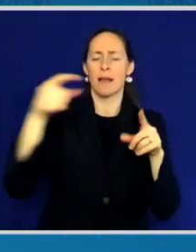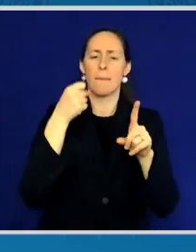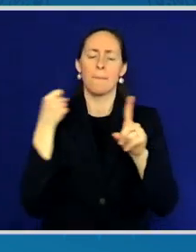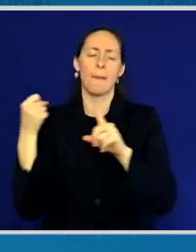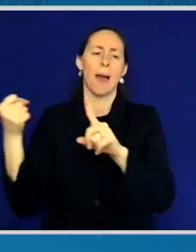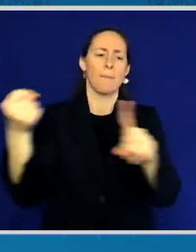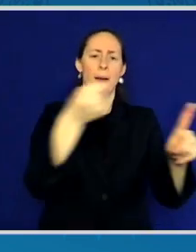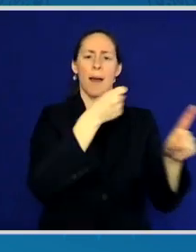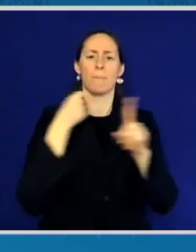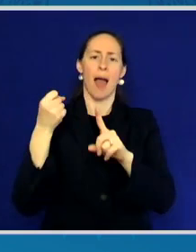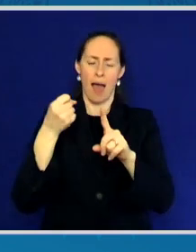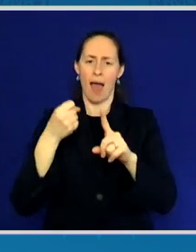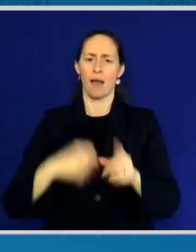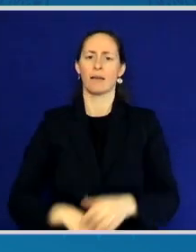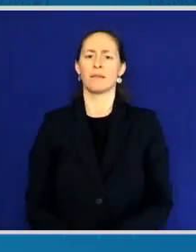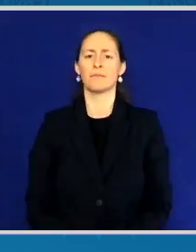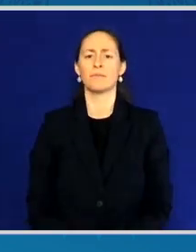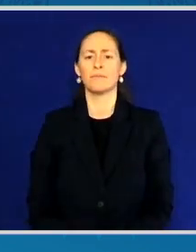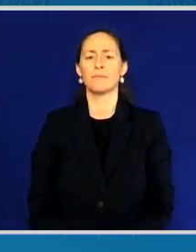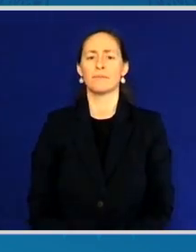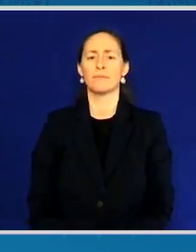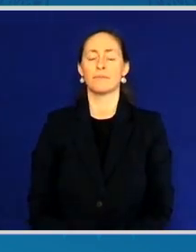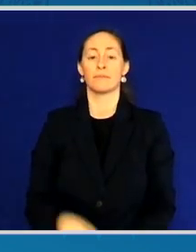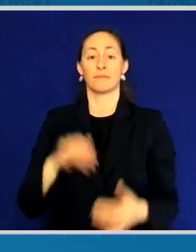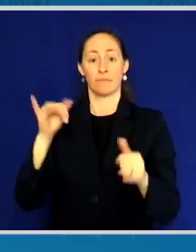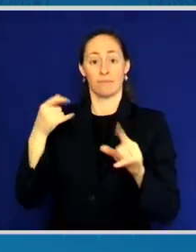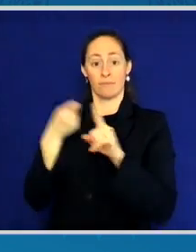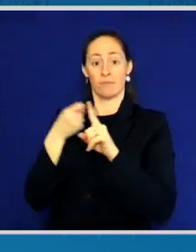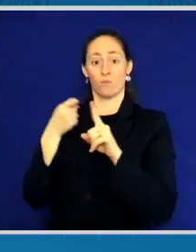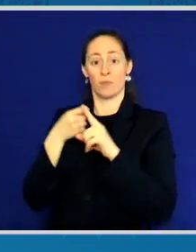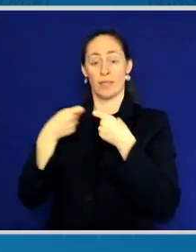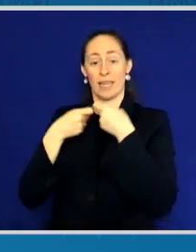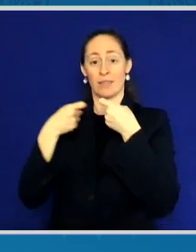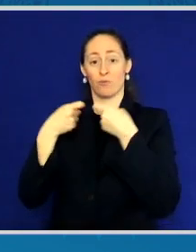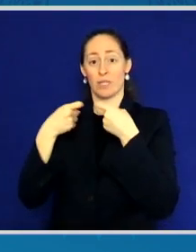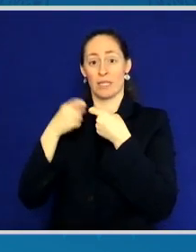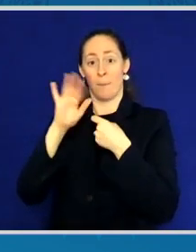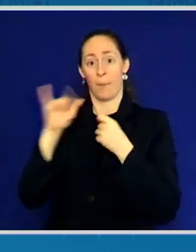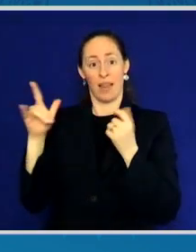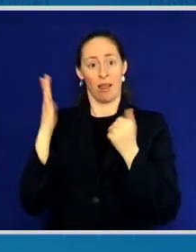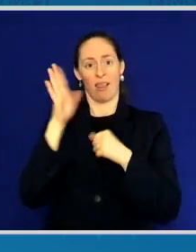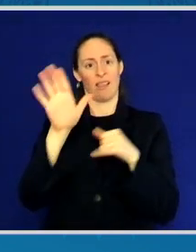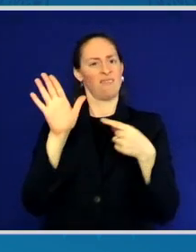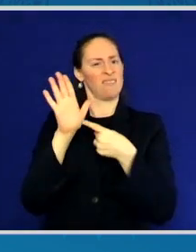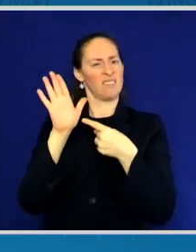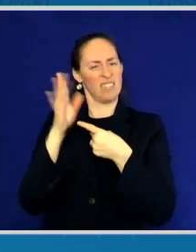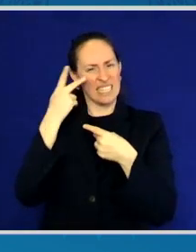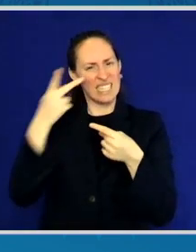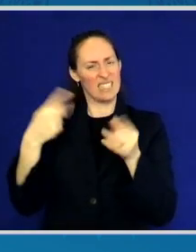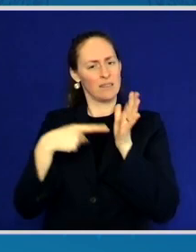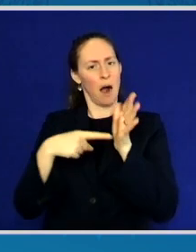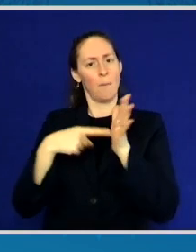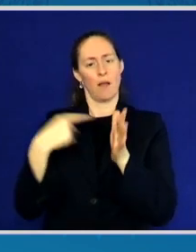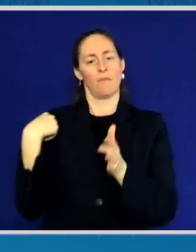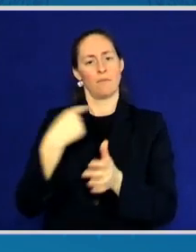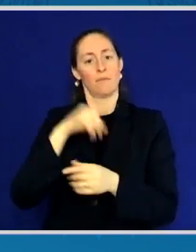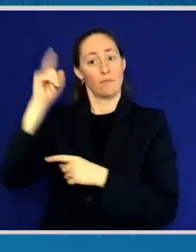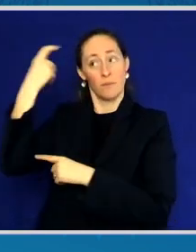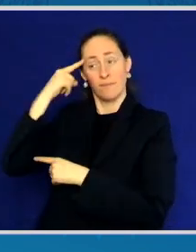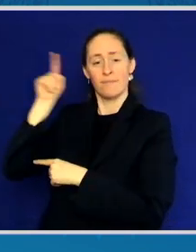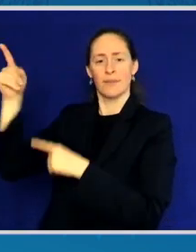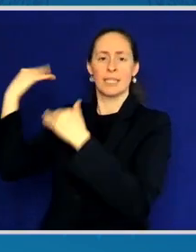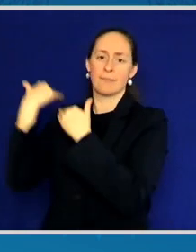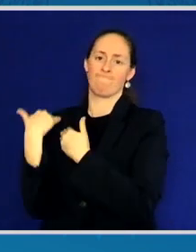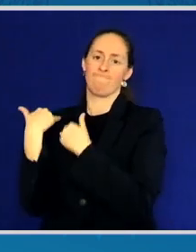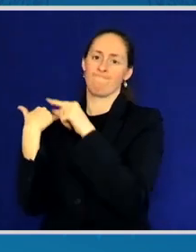with electrification, I think it was one of the great examples of the role and responsibility of the federal government to meet the needs of the people